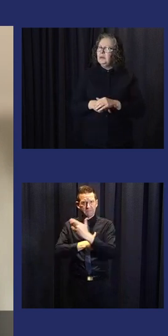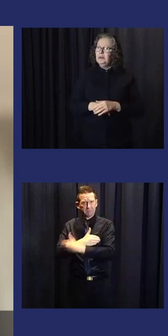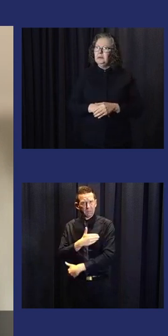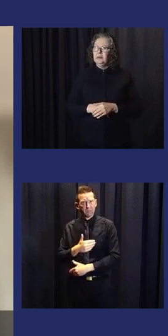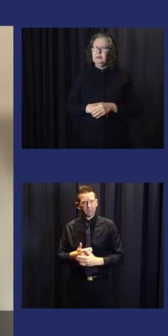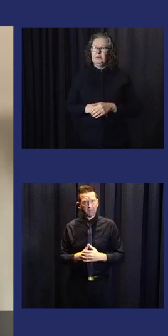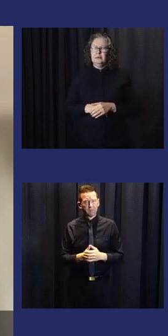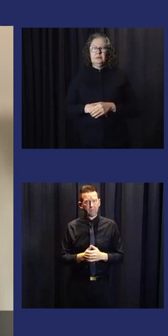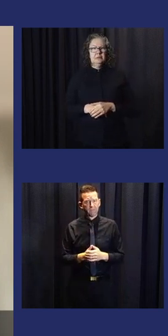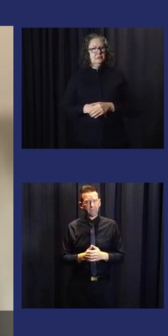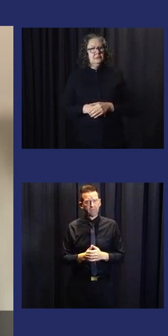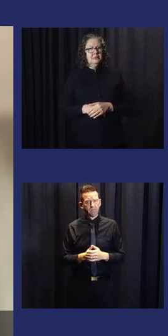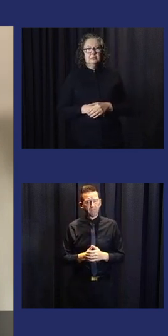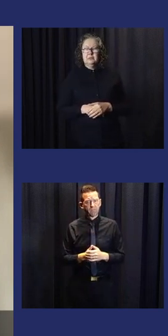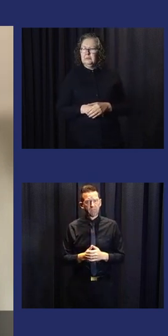incredibly